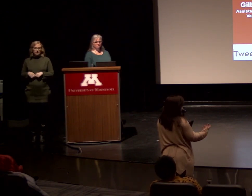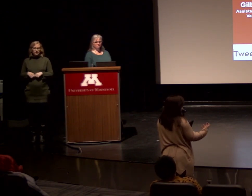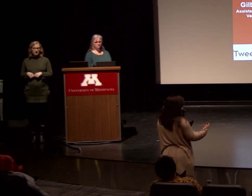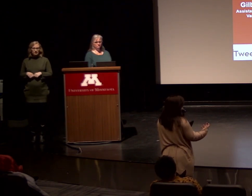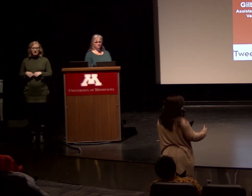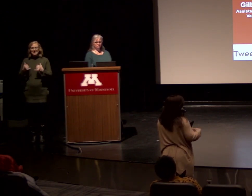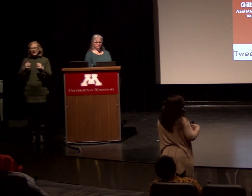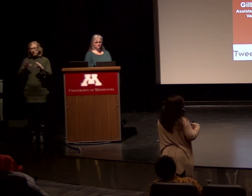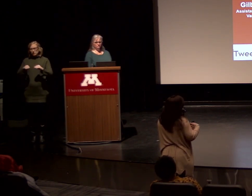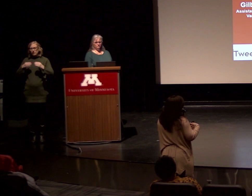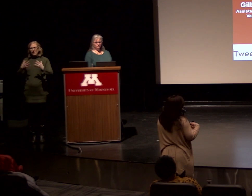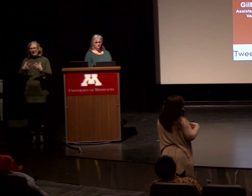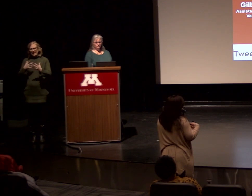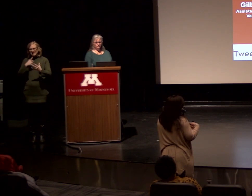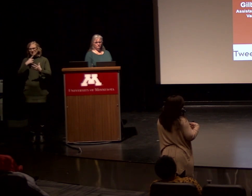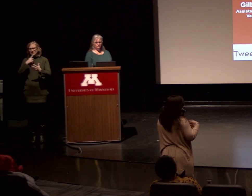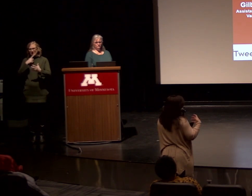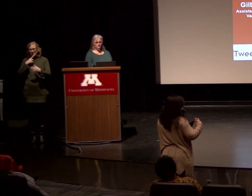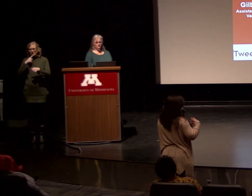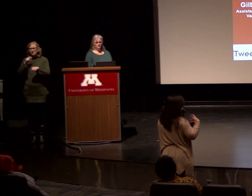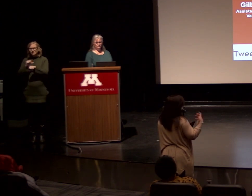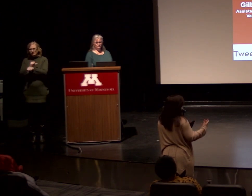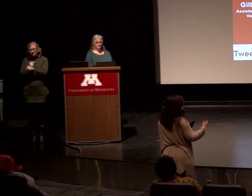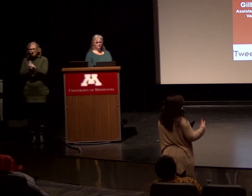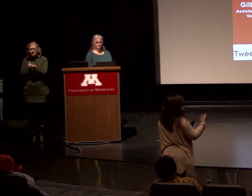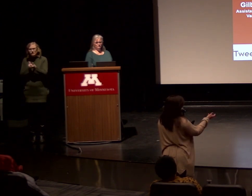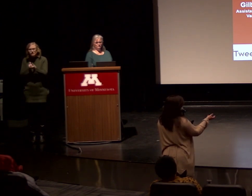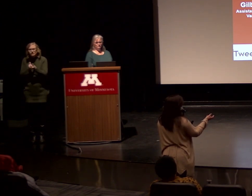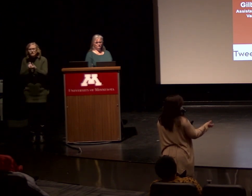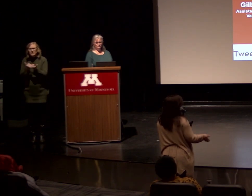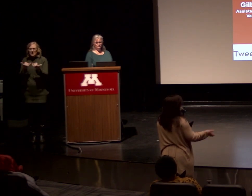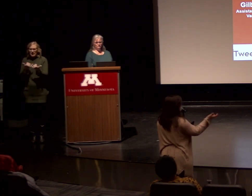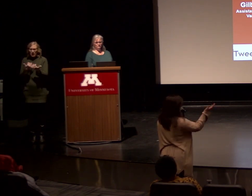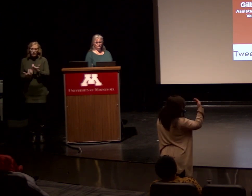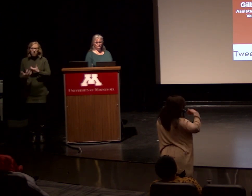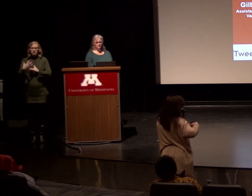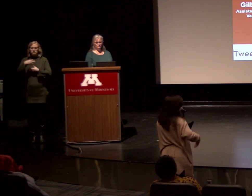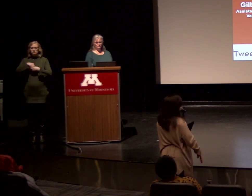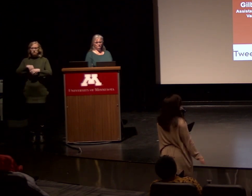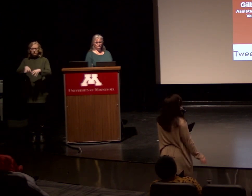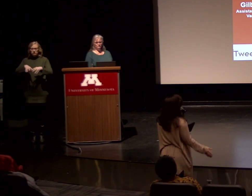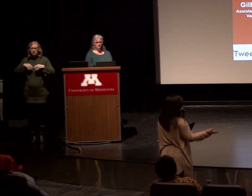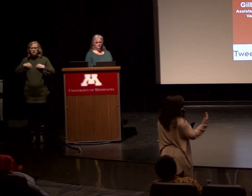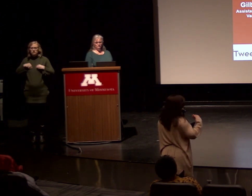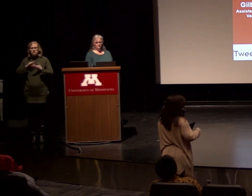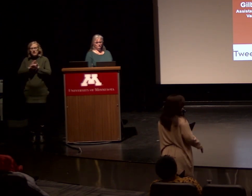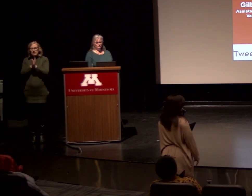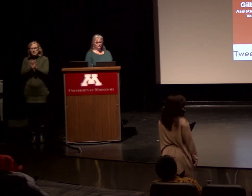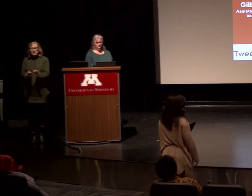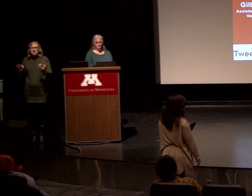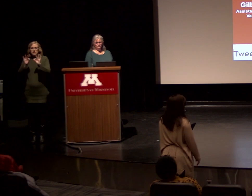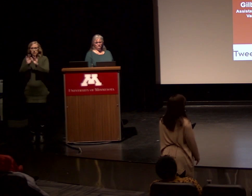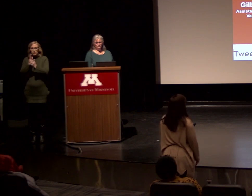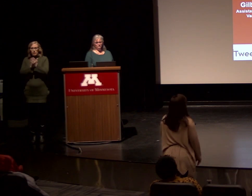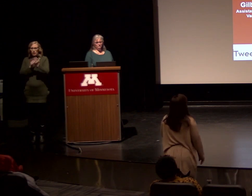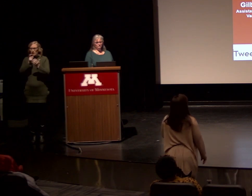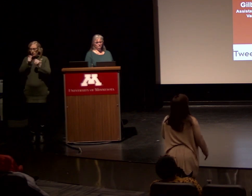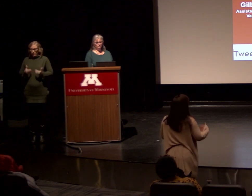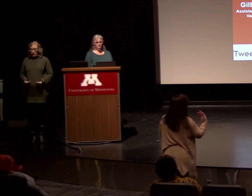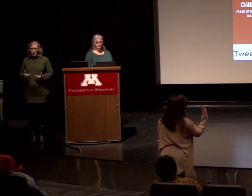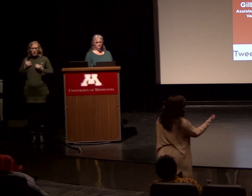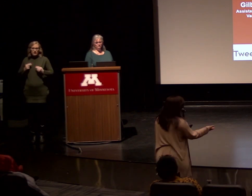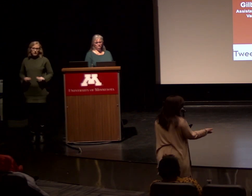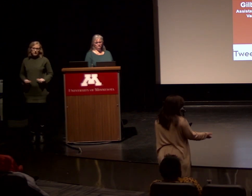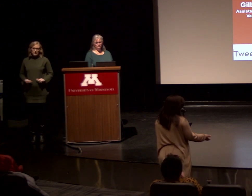of legitimacy, and allowed us to embrace it as, like you said, an essential part of the human being, right?